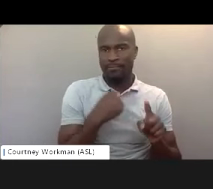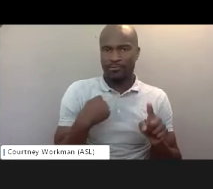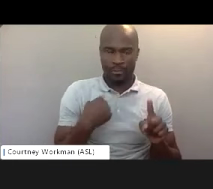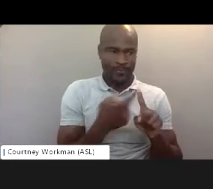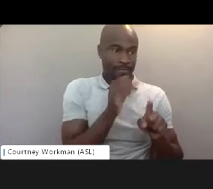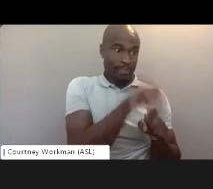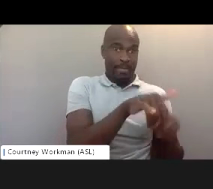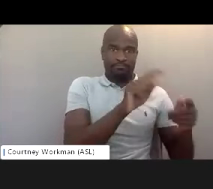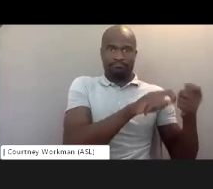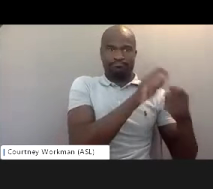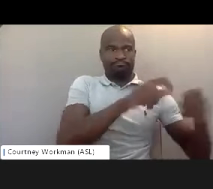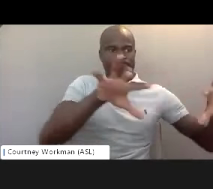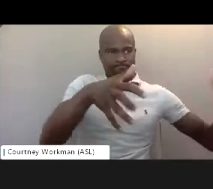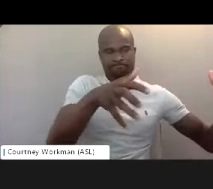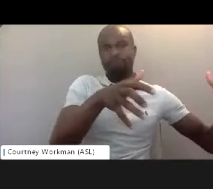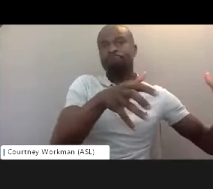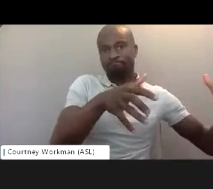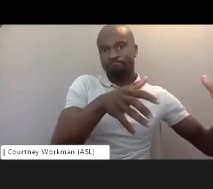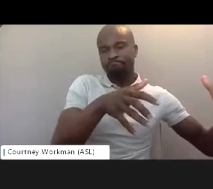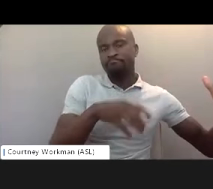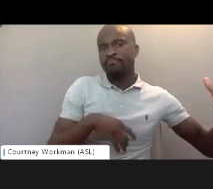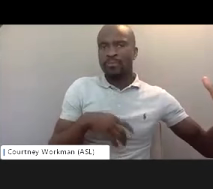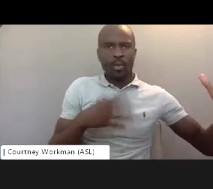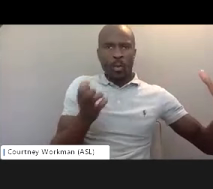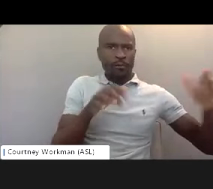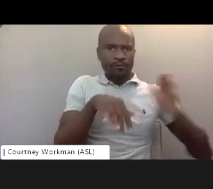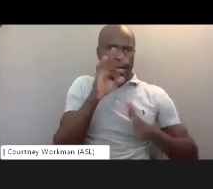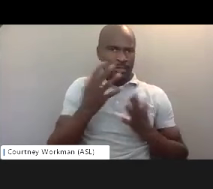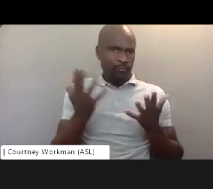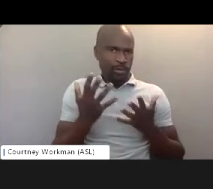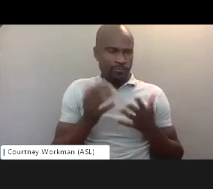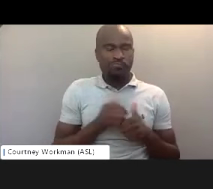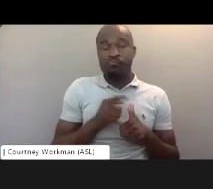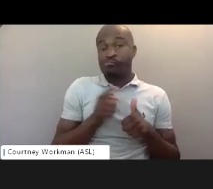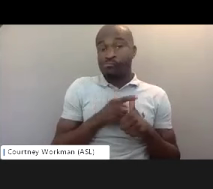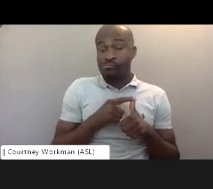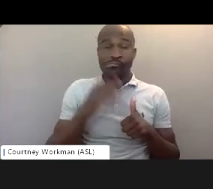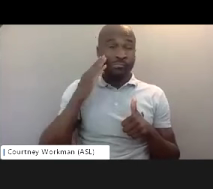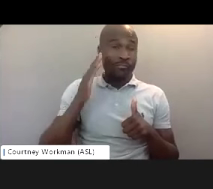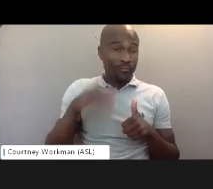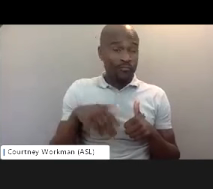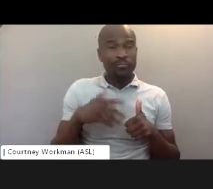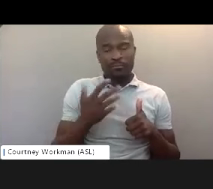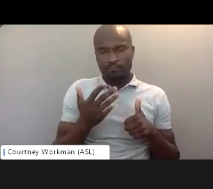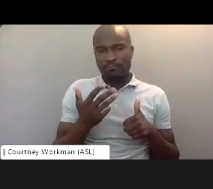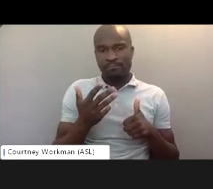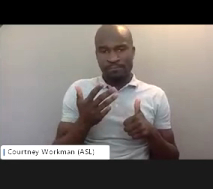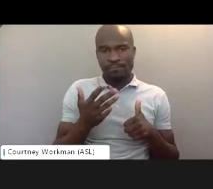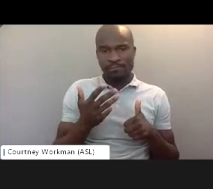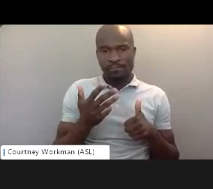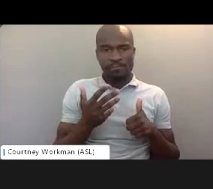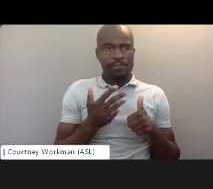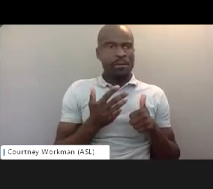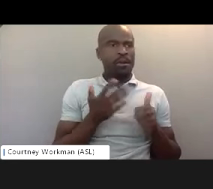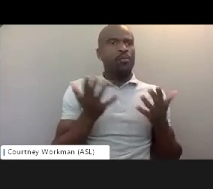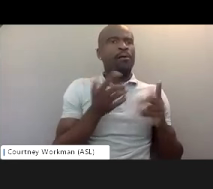what we really wanted to find out is we know the impact, or at least we have a lot more research and a lot more background about the impact